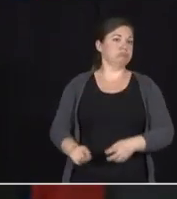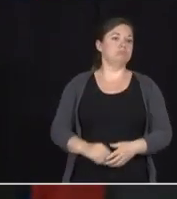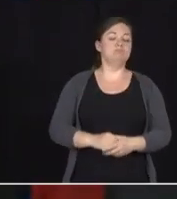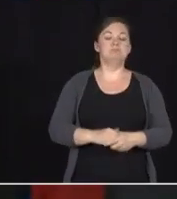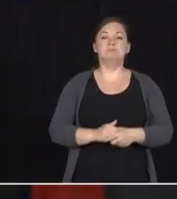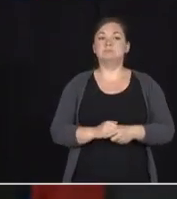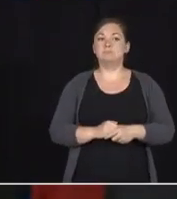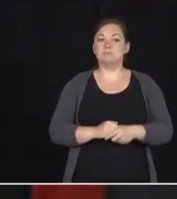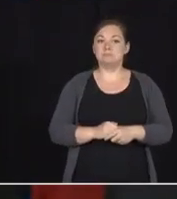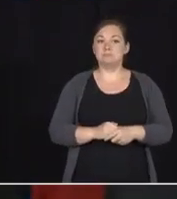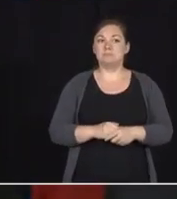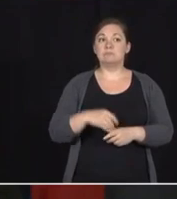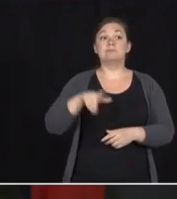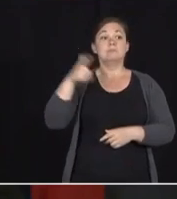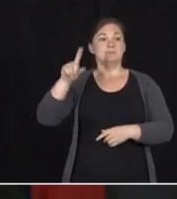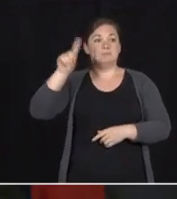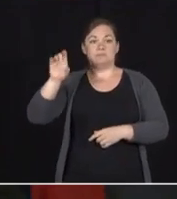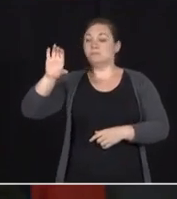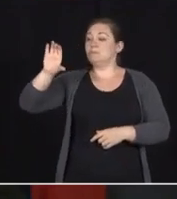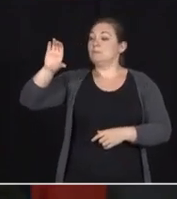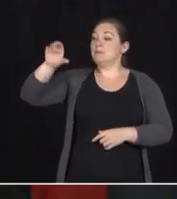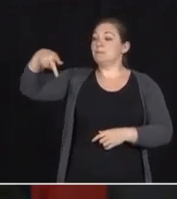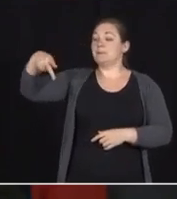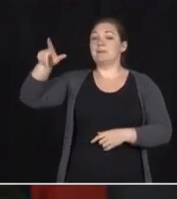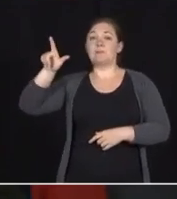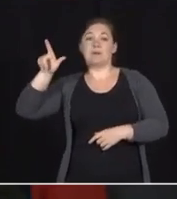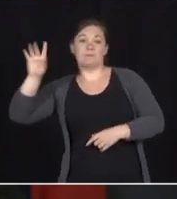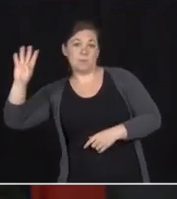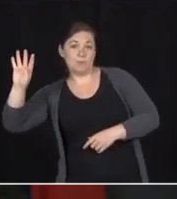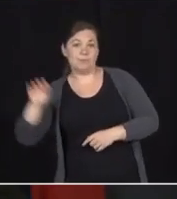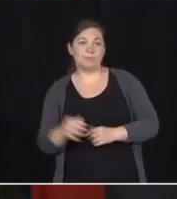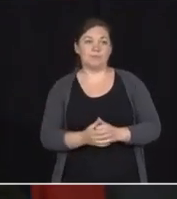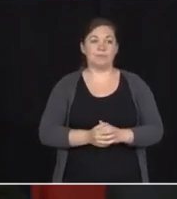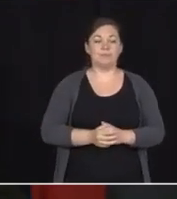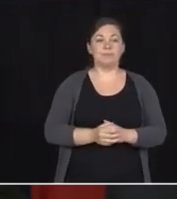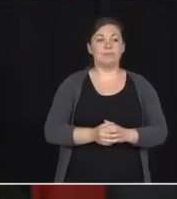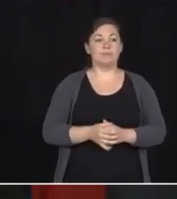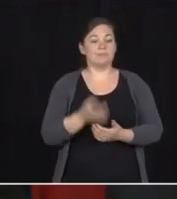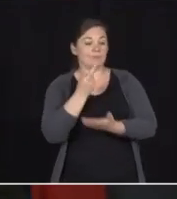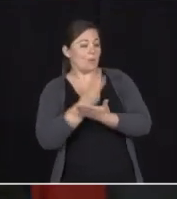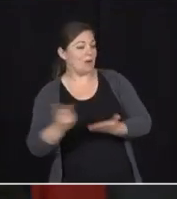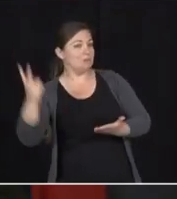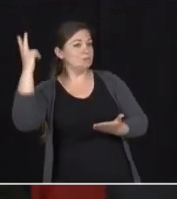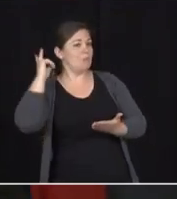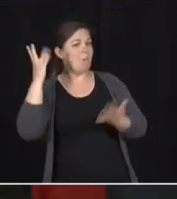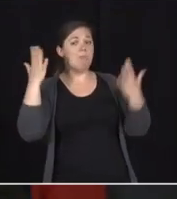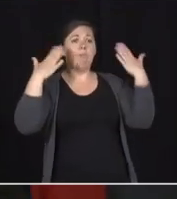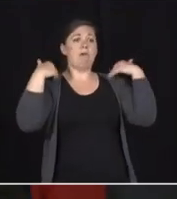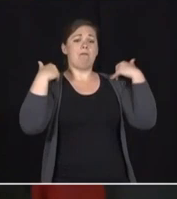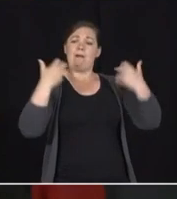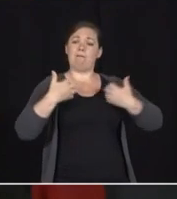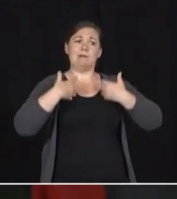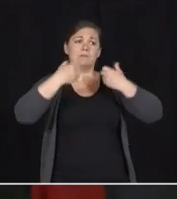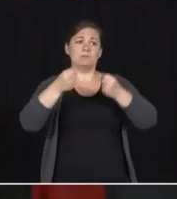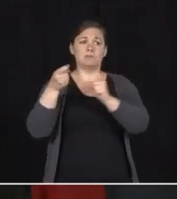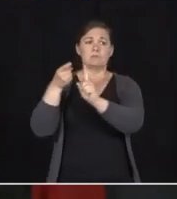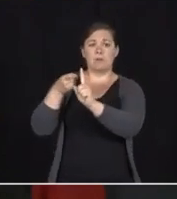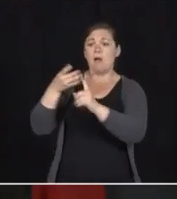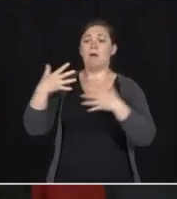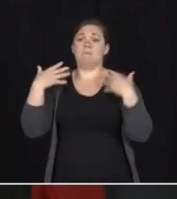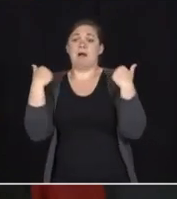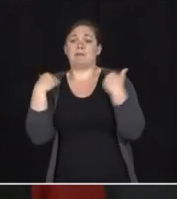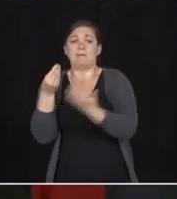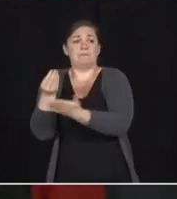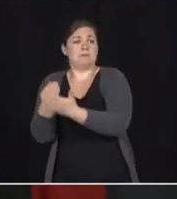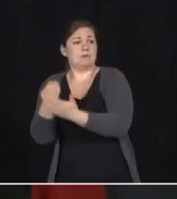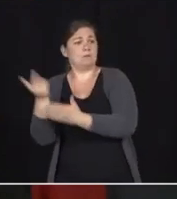ahead. Hi, Premier and Ministers. About 2 weeks ago, Ministers Elliott and Phillips both stated Ontarians could expect